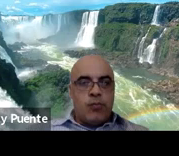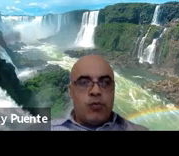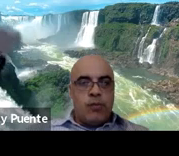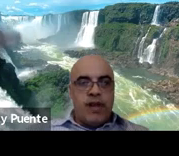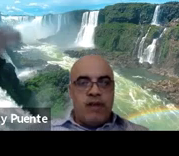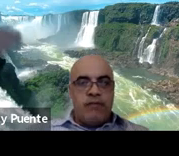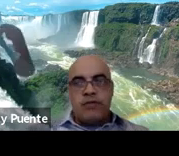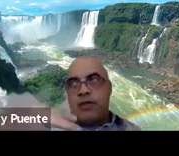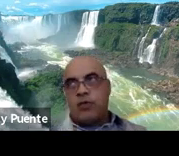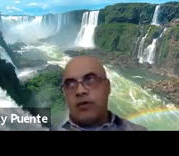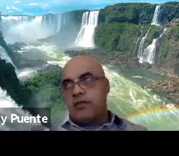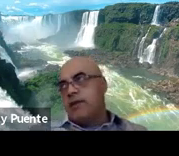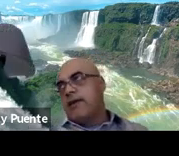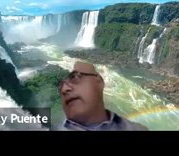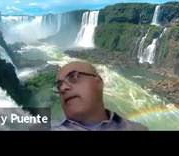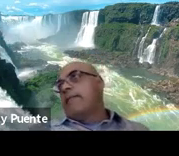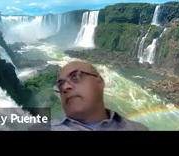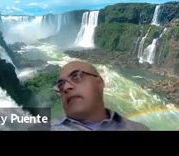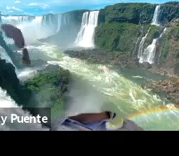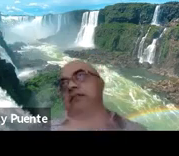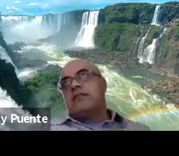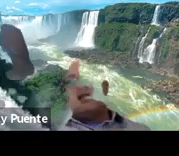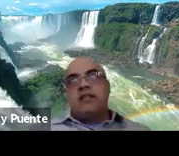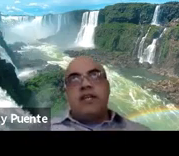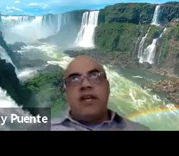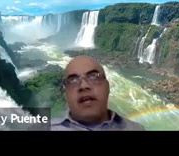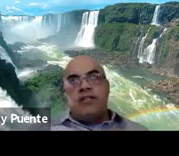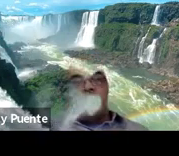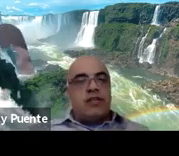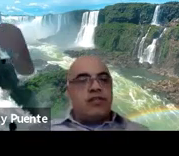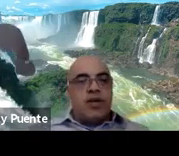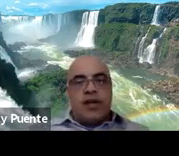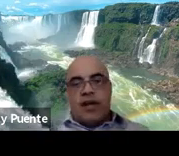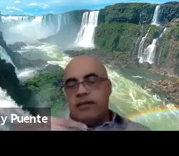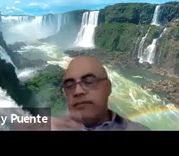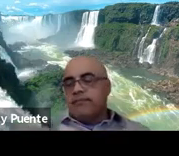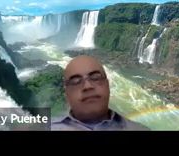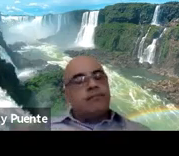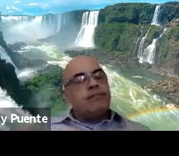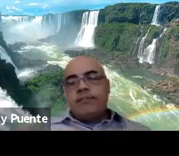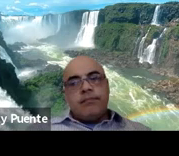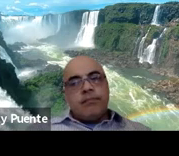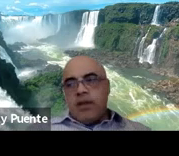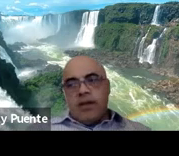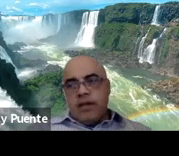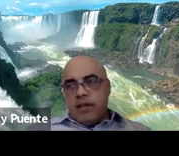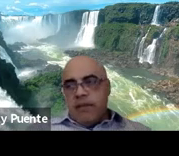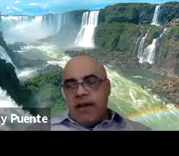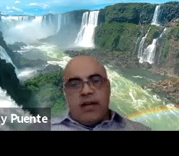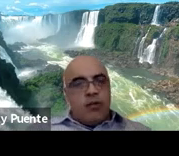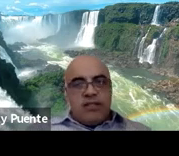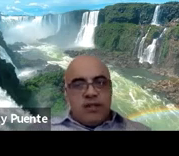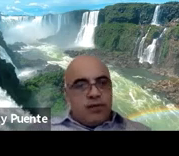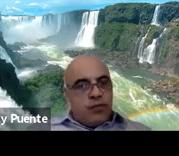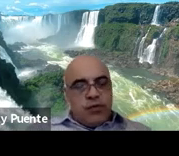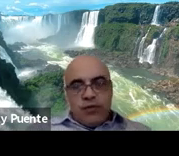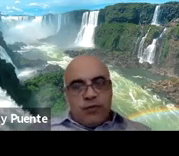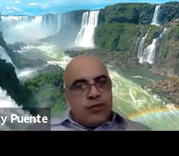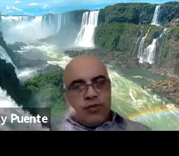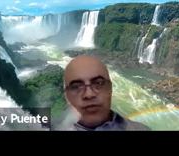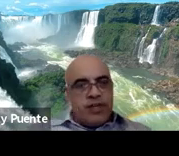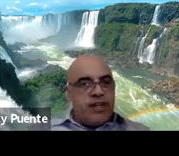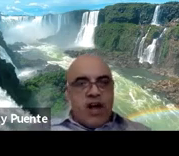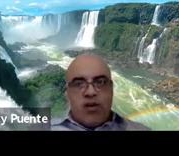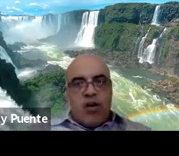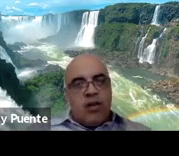for their poor behaviors. In other words, let's just say it's a teenager that's drinking, and then they might get arrested